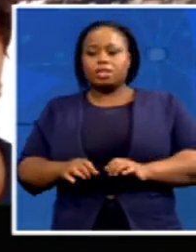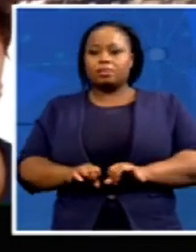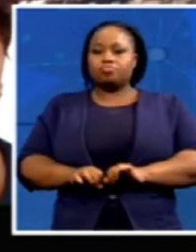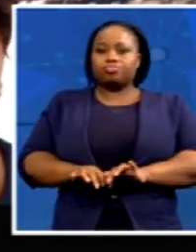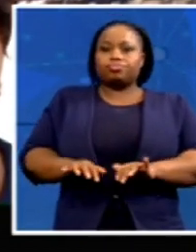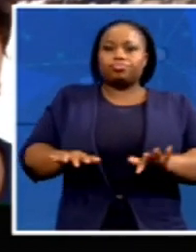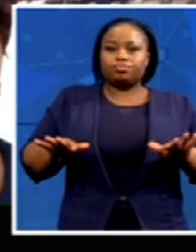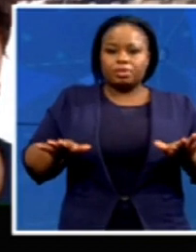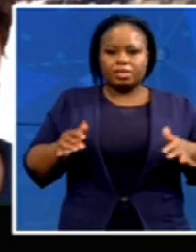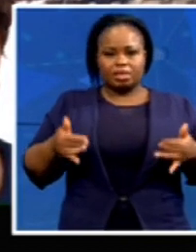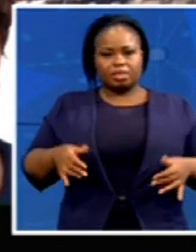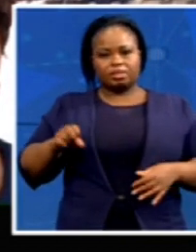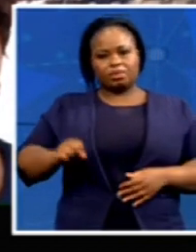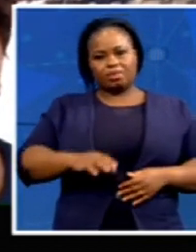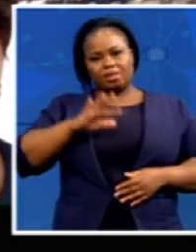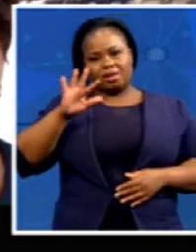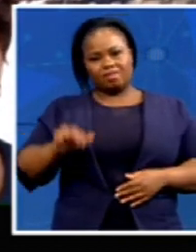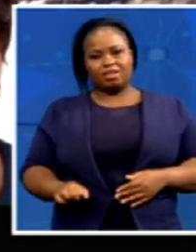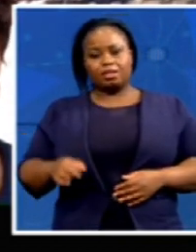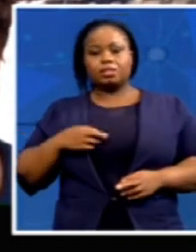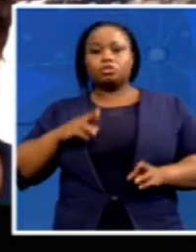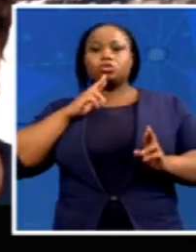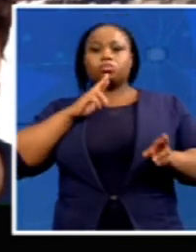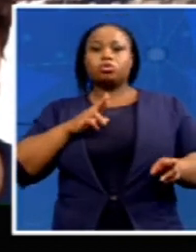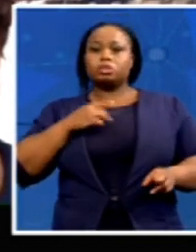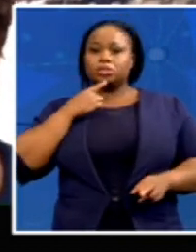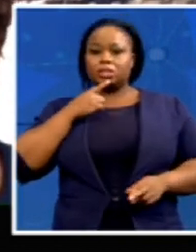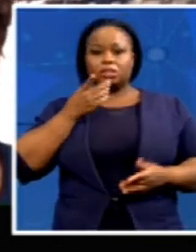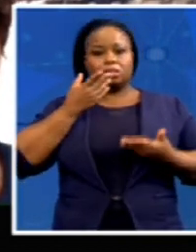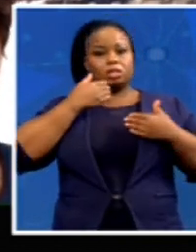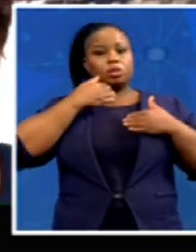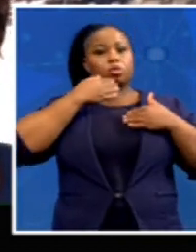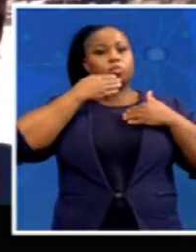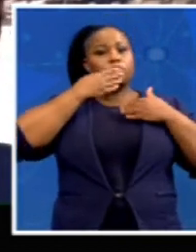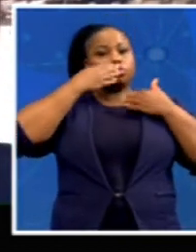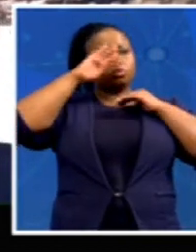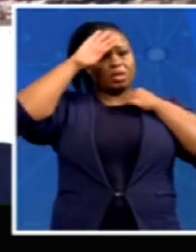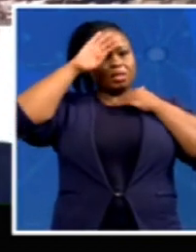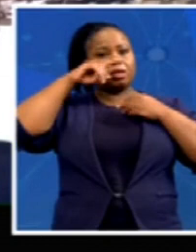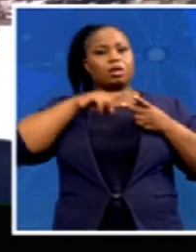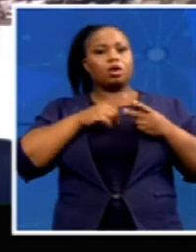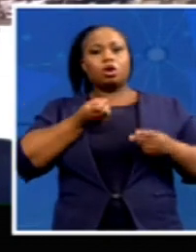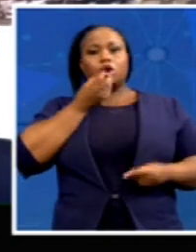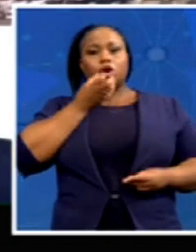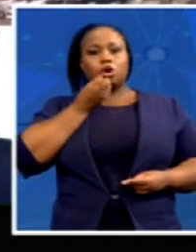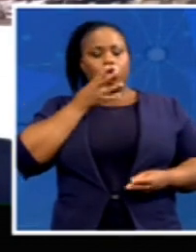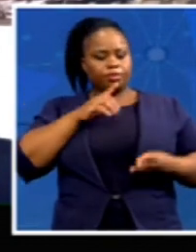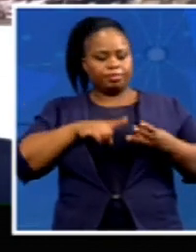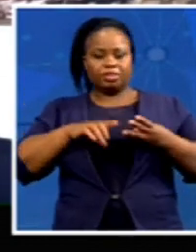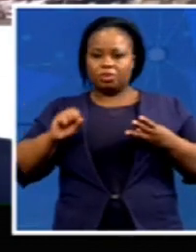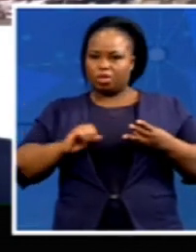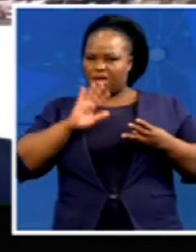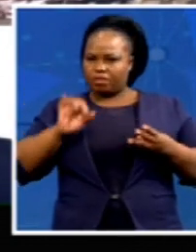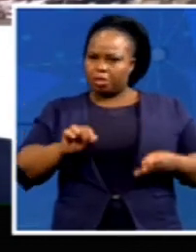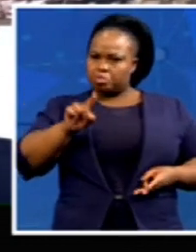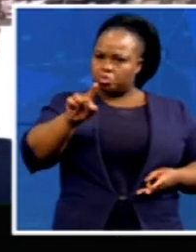that it is Botswana, Hong Kong, and South Africa. Are you aware as the CDC in terms of what's happening in South Africa